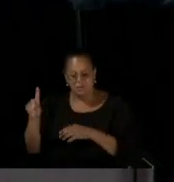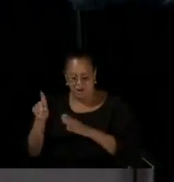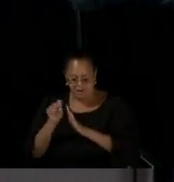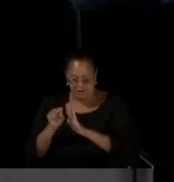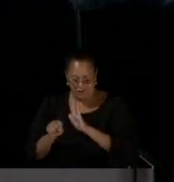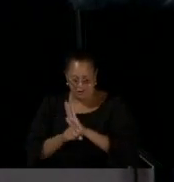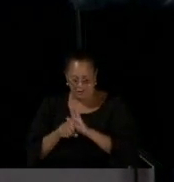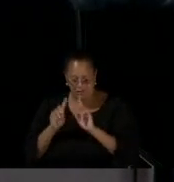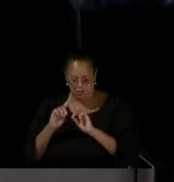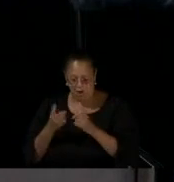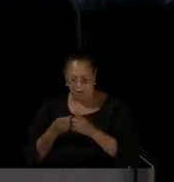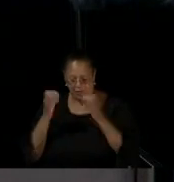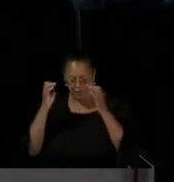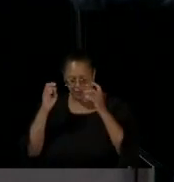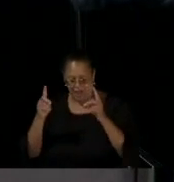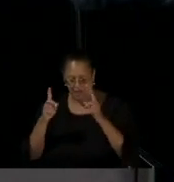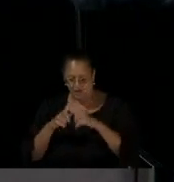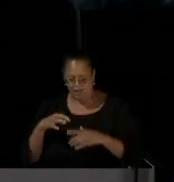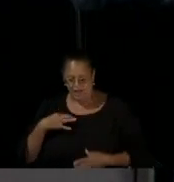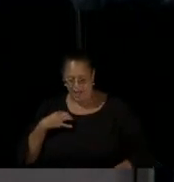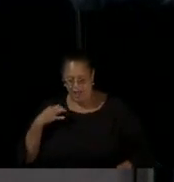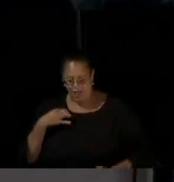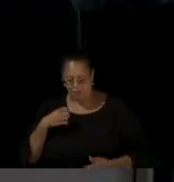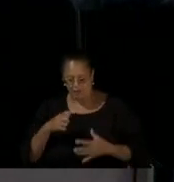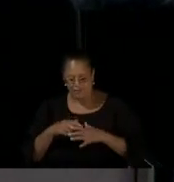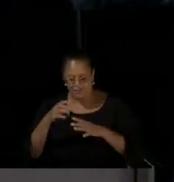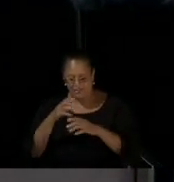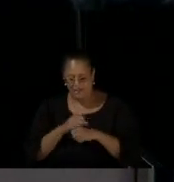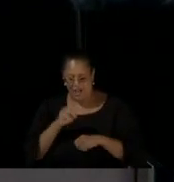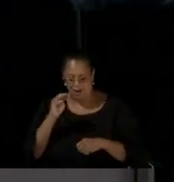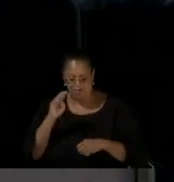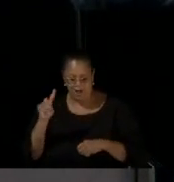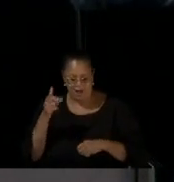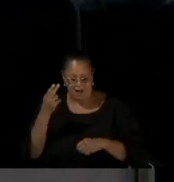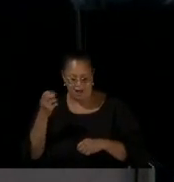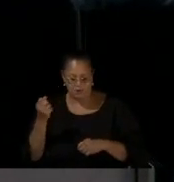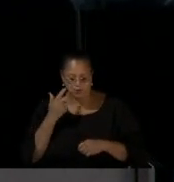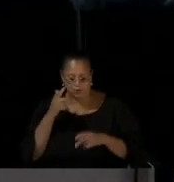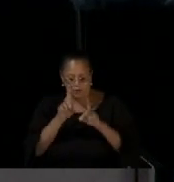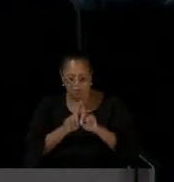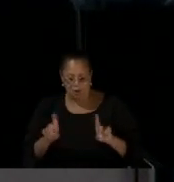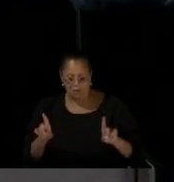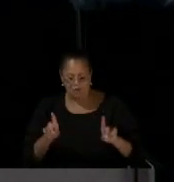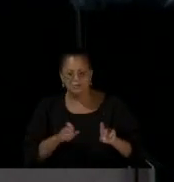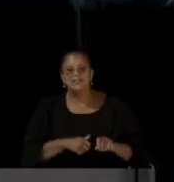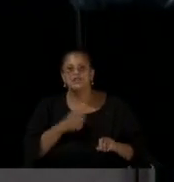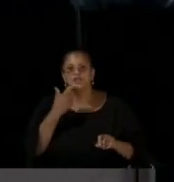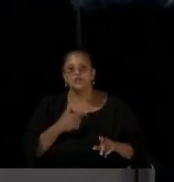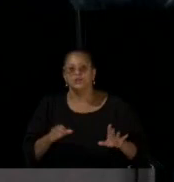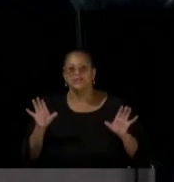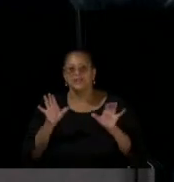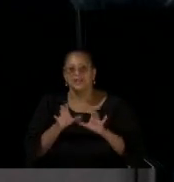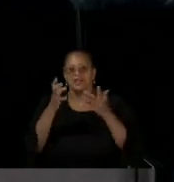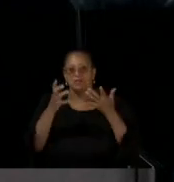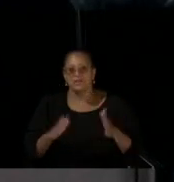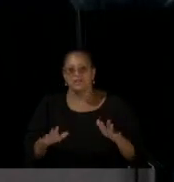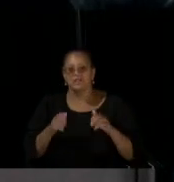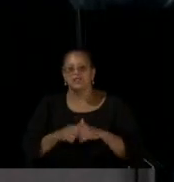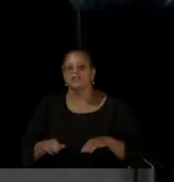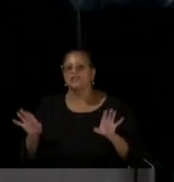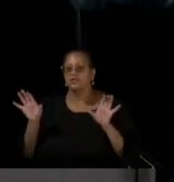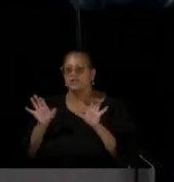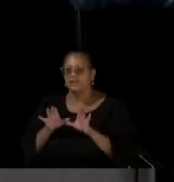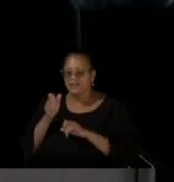of Education. They are eligible to receive a Maryland High School diploma, a certificate of completion, certificate of attendance,